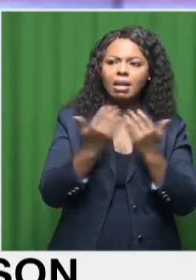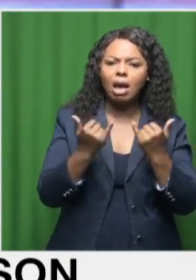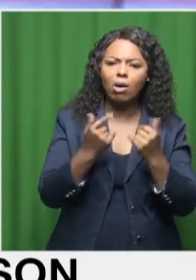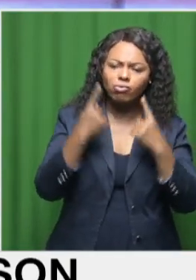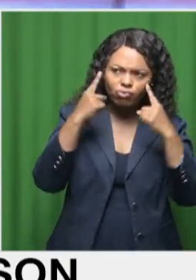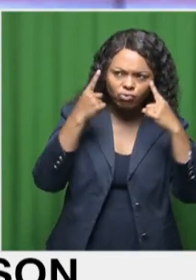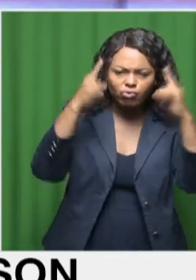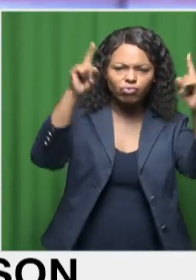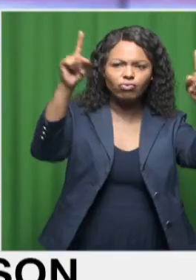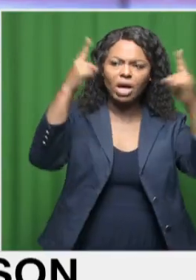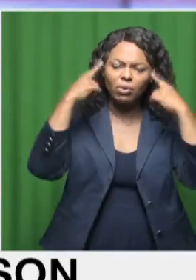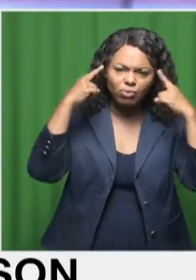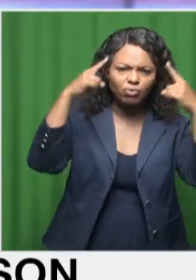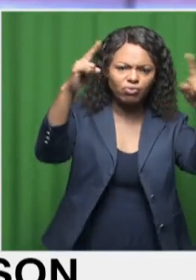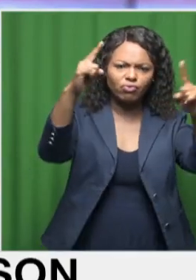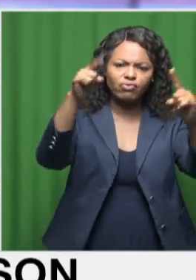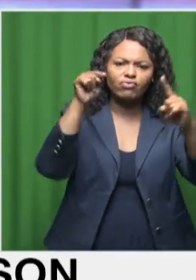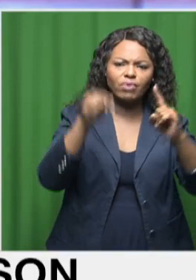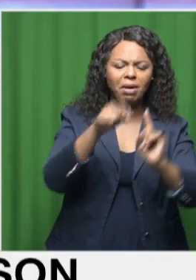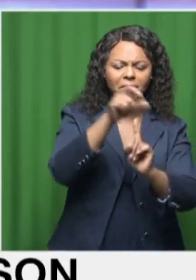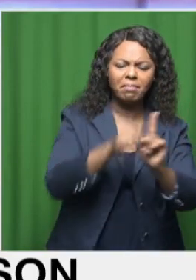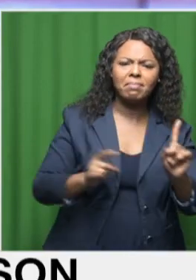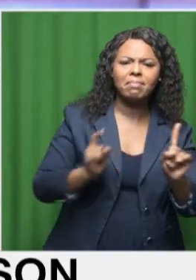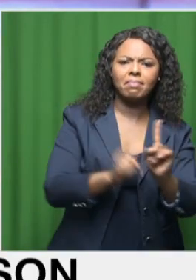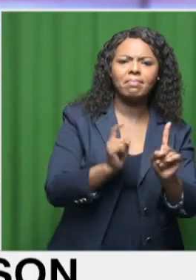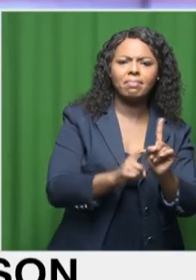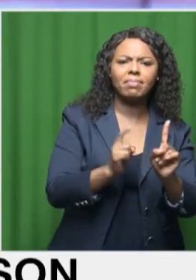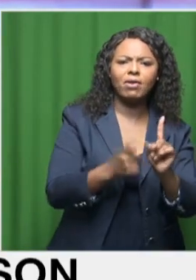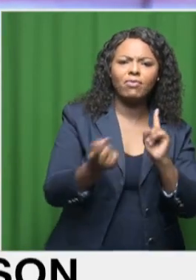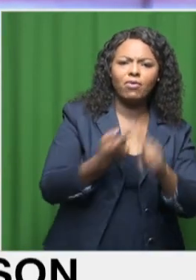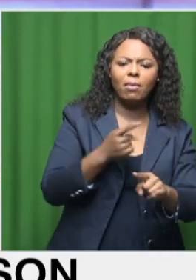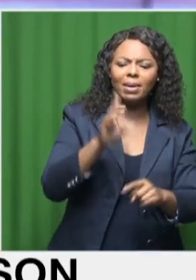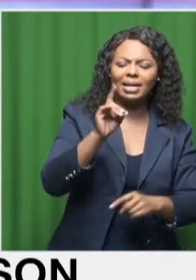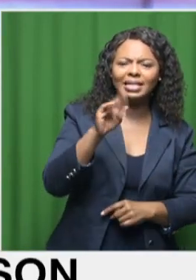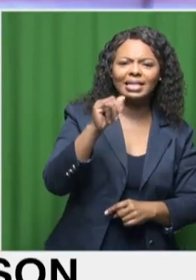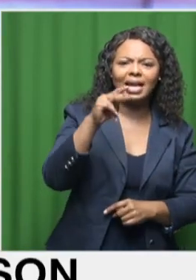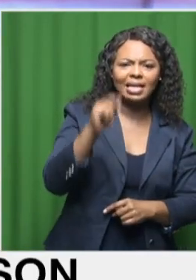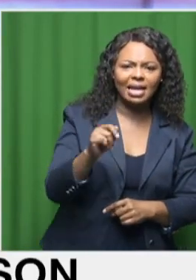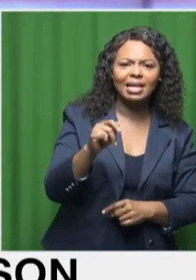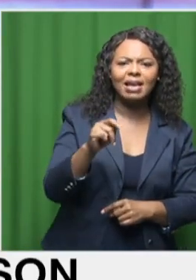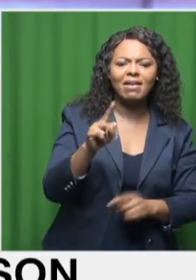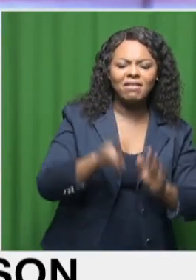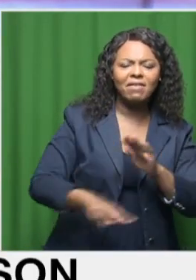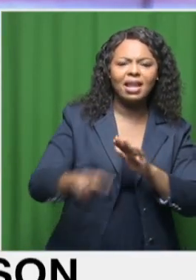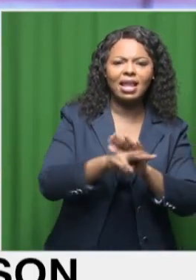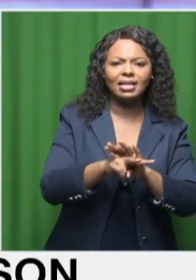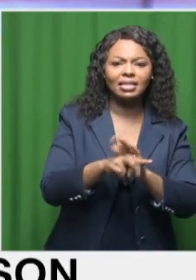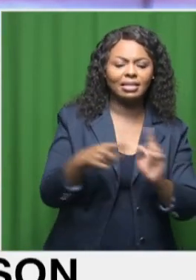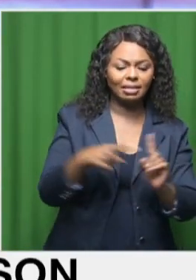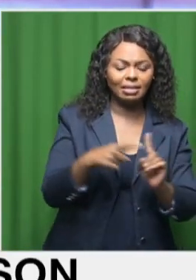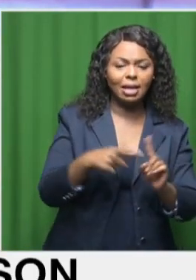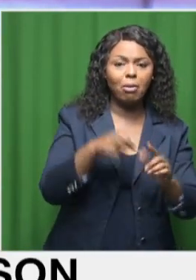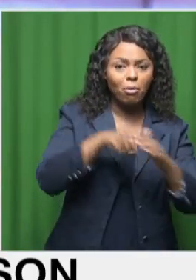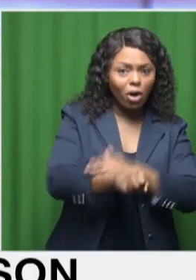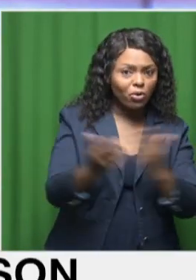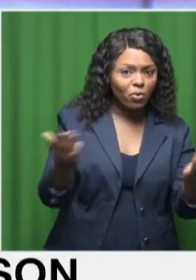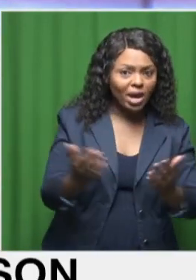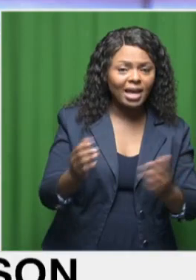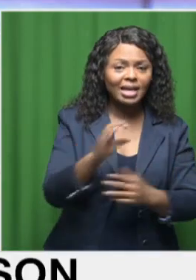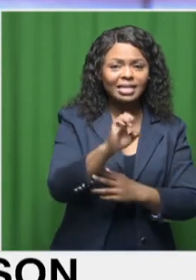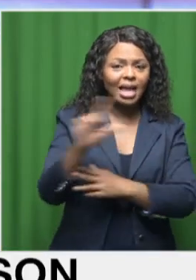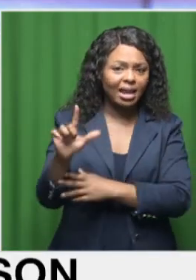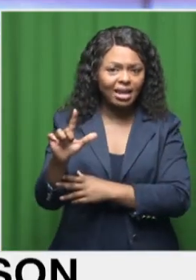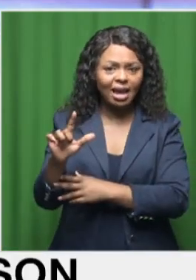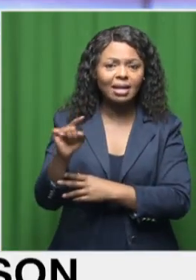embraced this poetry from Duncan village in the Eastern Cape. Yes. Prakeep was born in East London, he died as